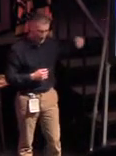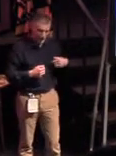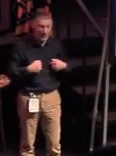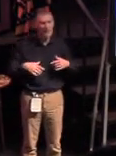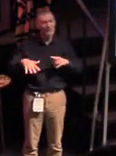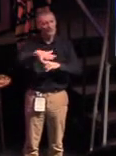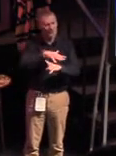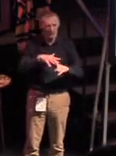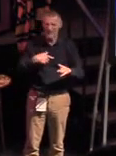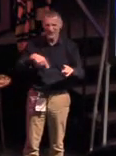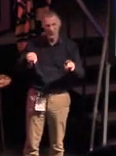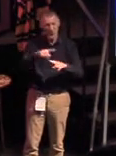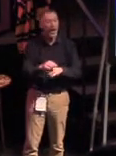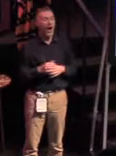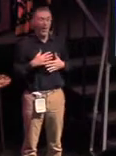today.